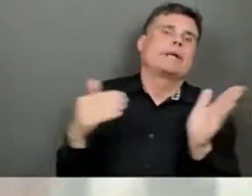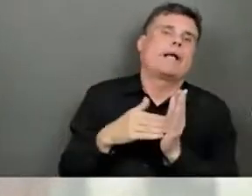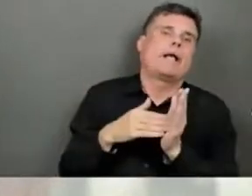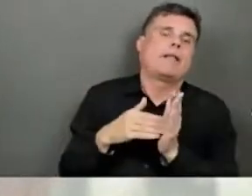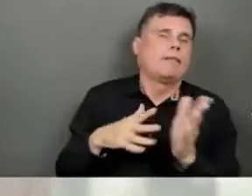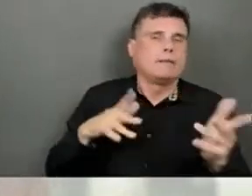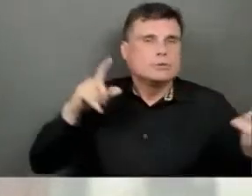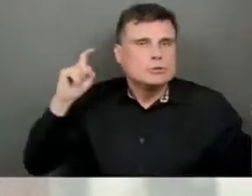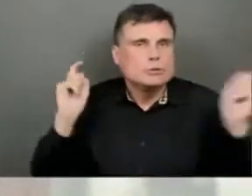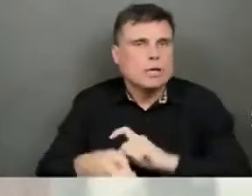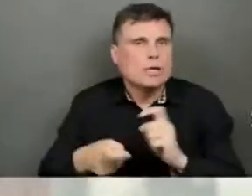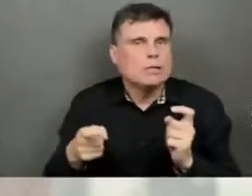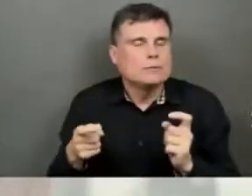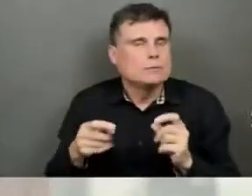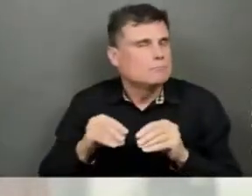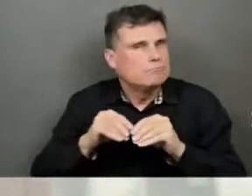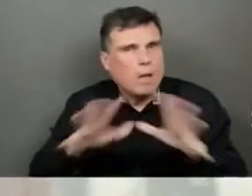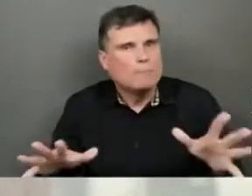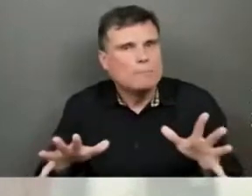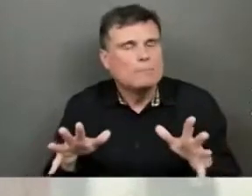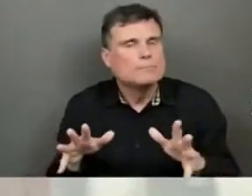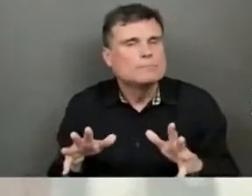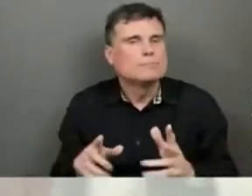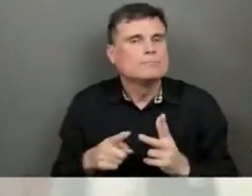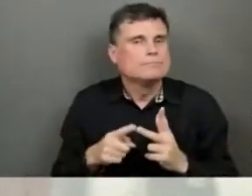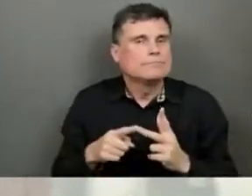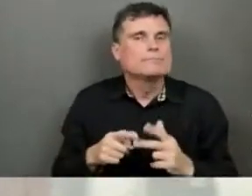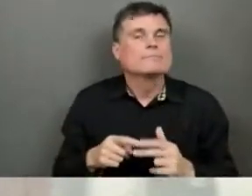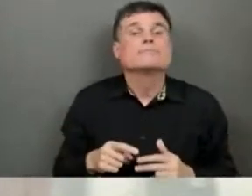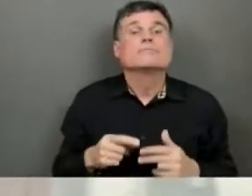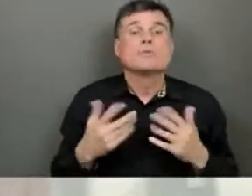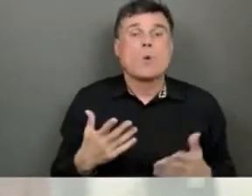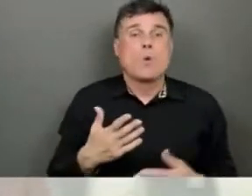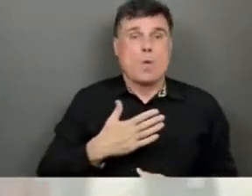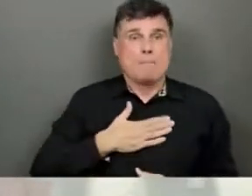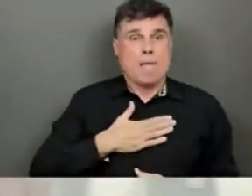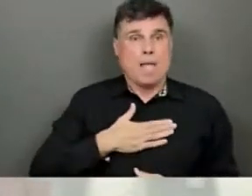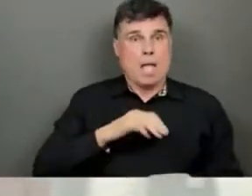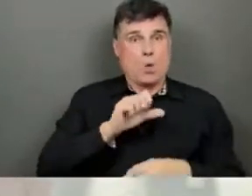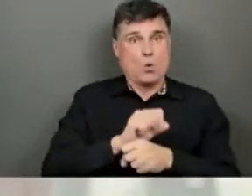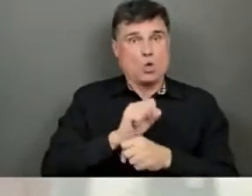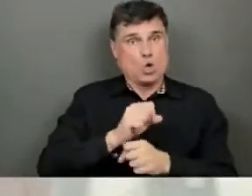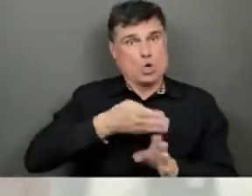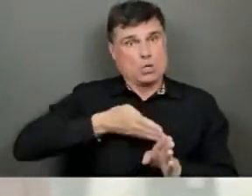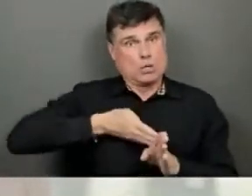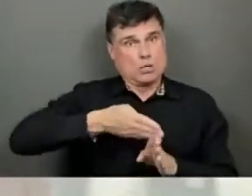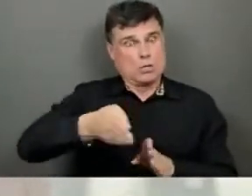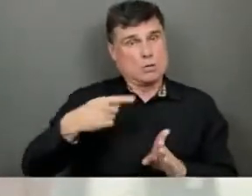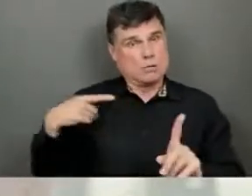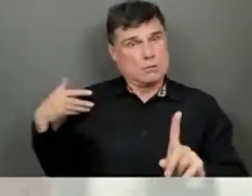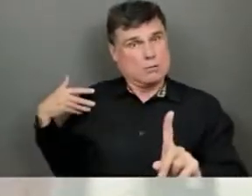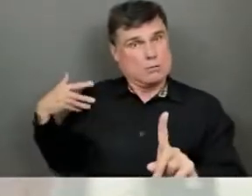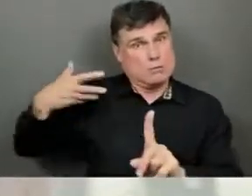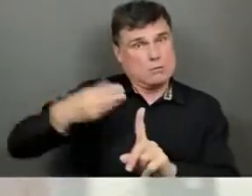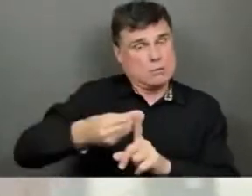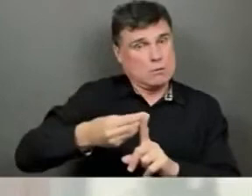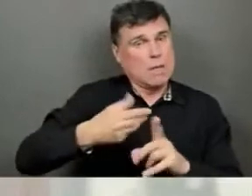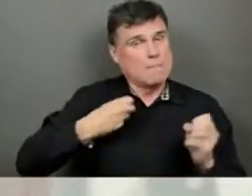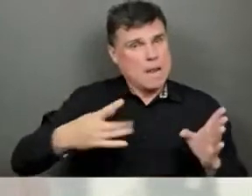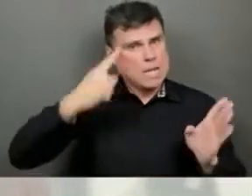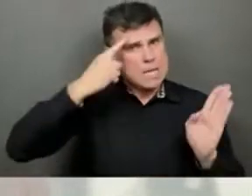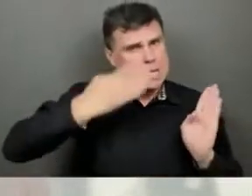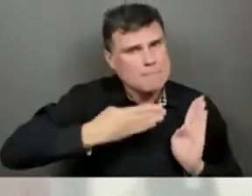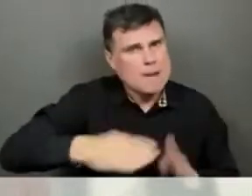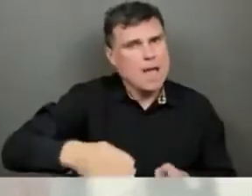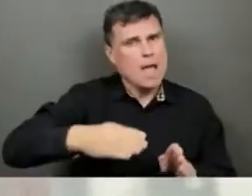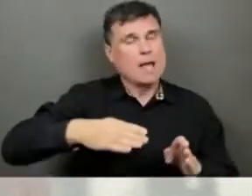having spent a lot of my life in pandemic planning, mostly based on influenza, I had scenarios that we had